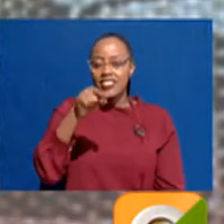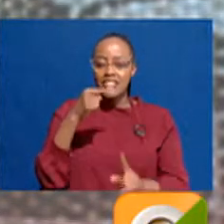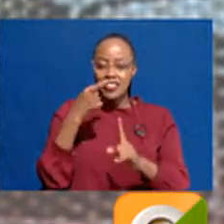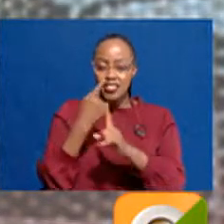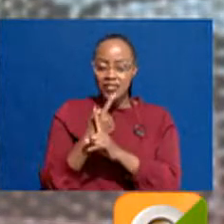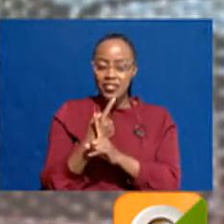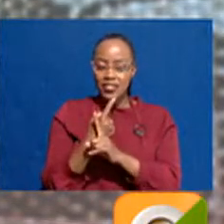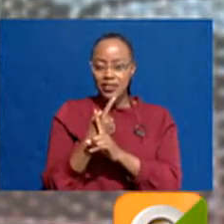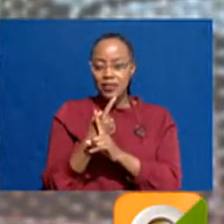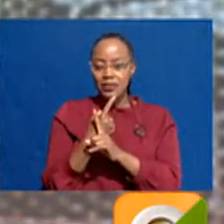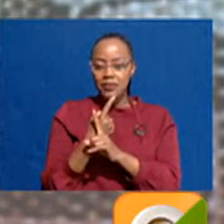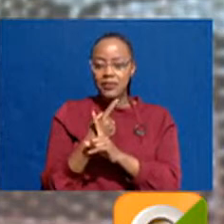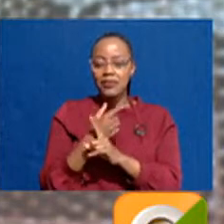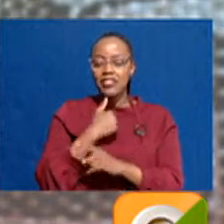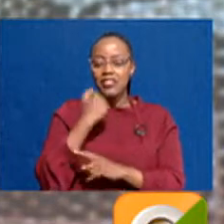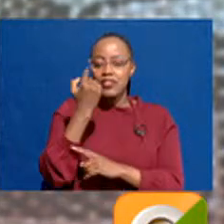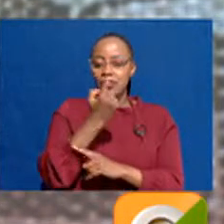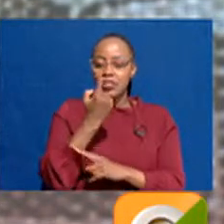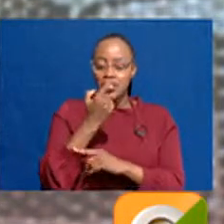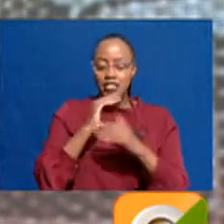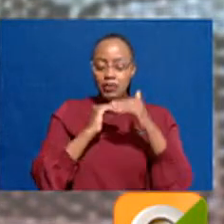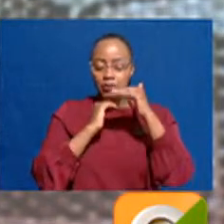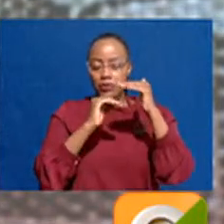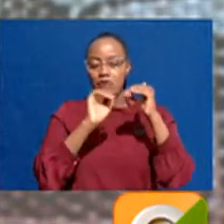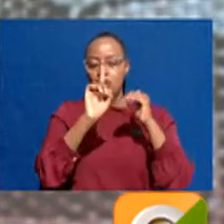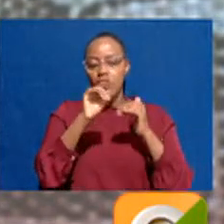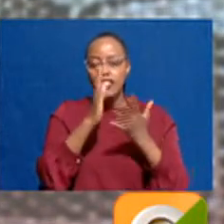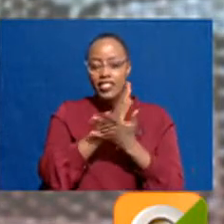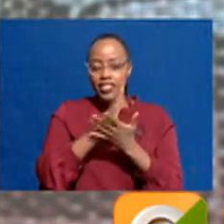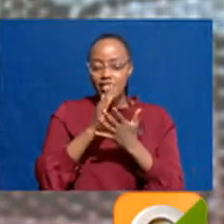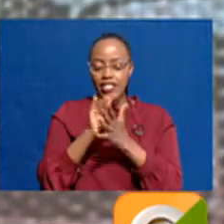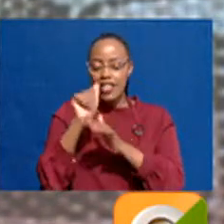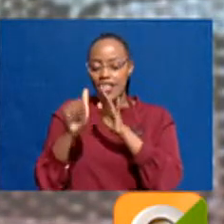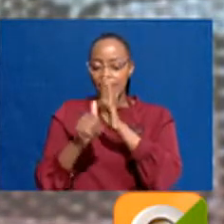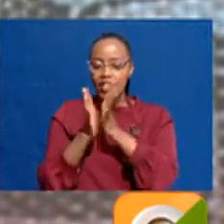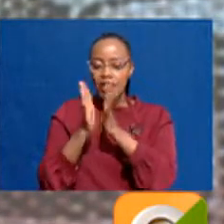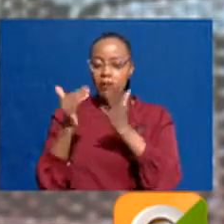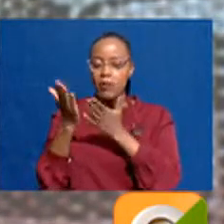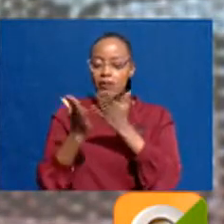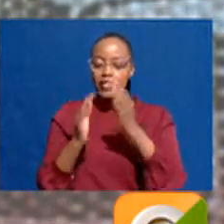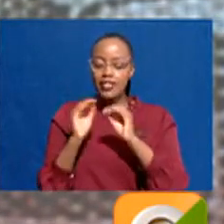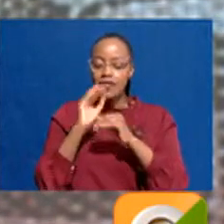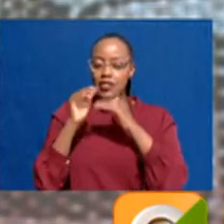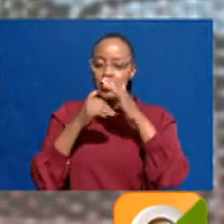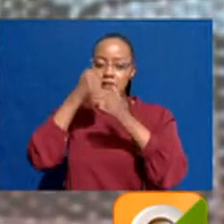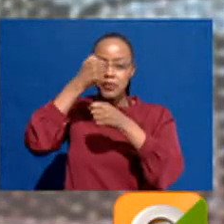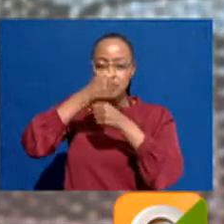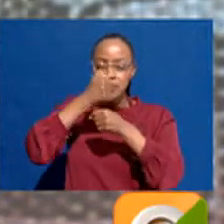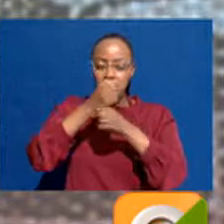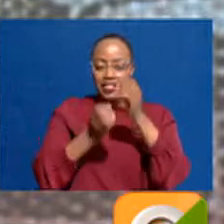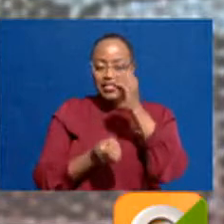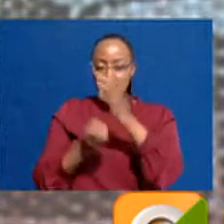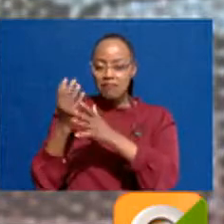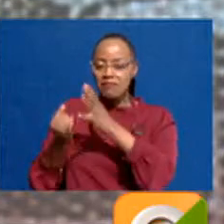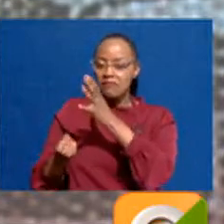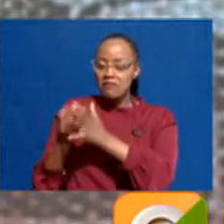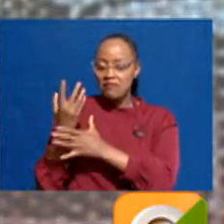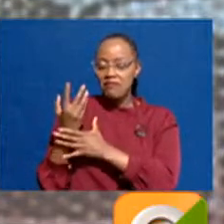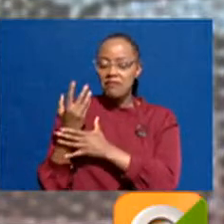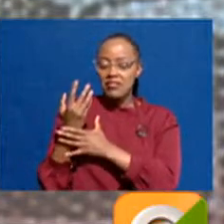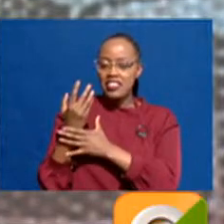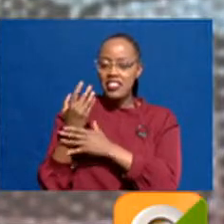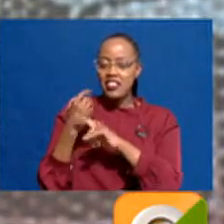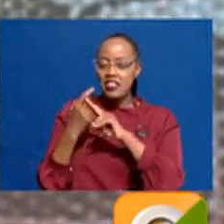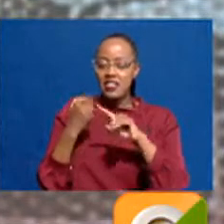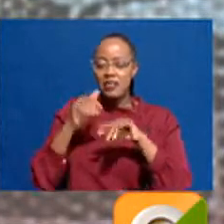differential is not just restricted to one sector of the public service. Mm-hmm. All jobs are graded from, you know,